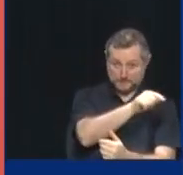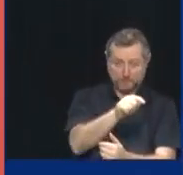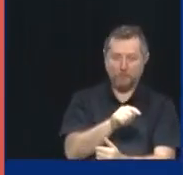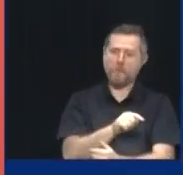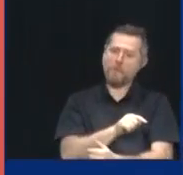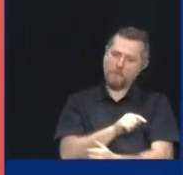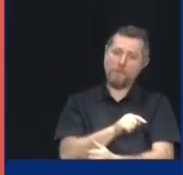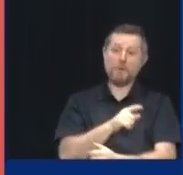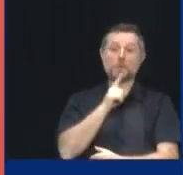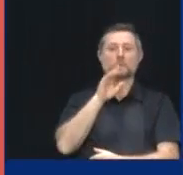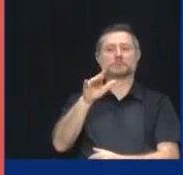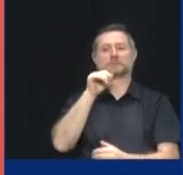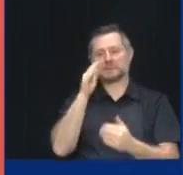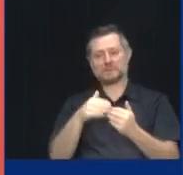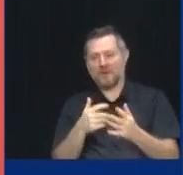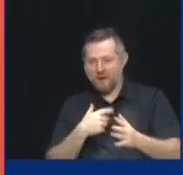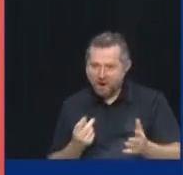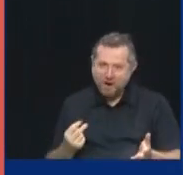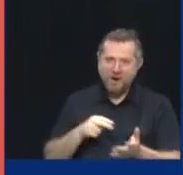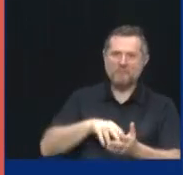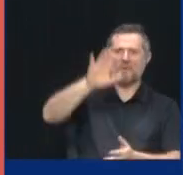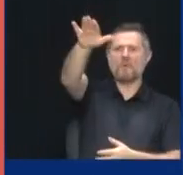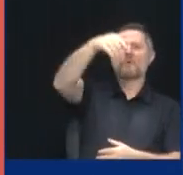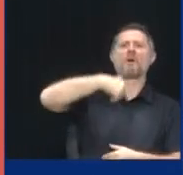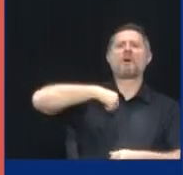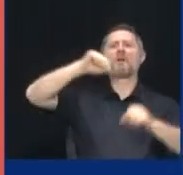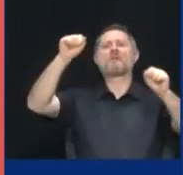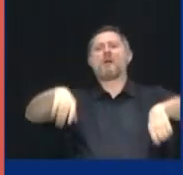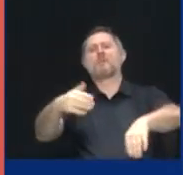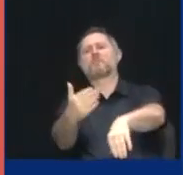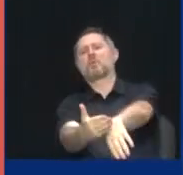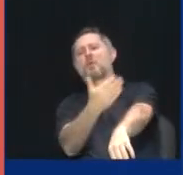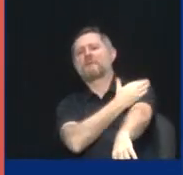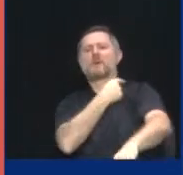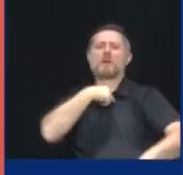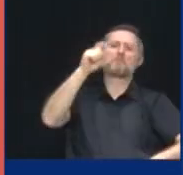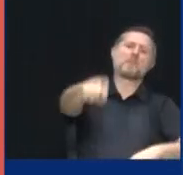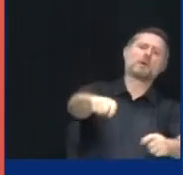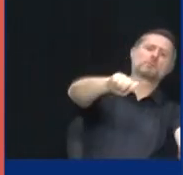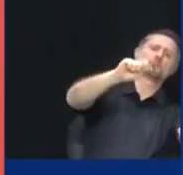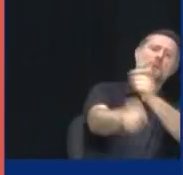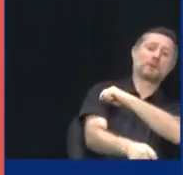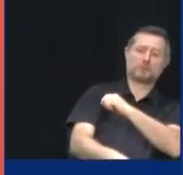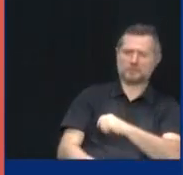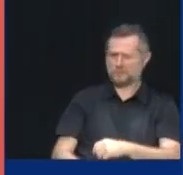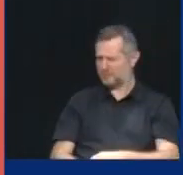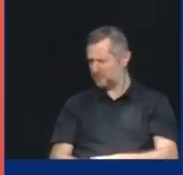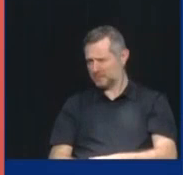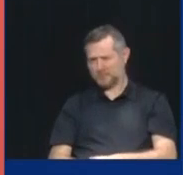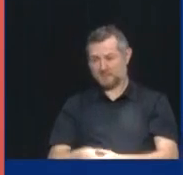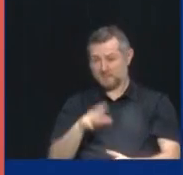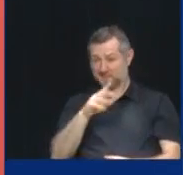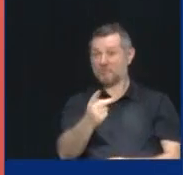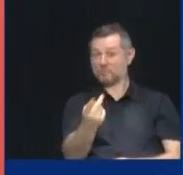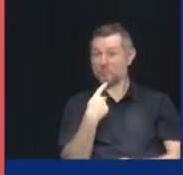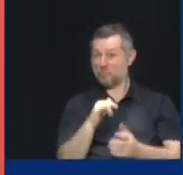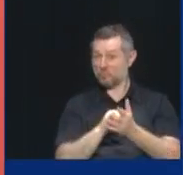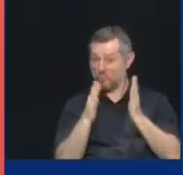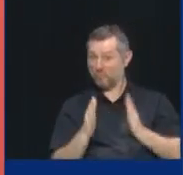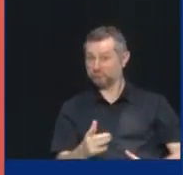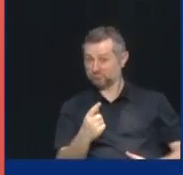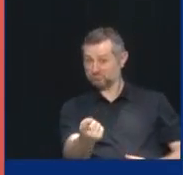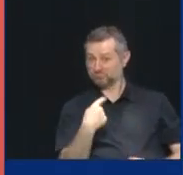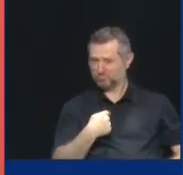we can do better, we must do better. But we are New Yorkers. And we're proud, because when you look at that